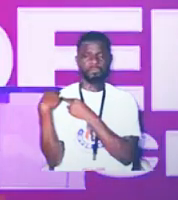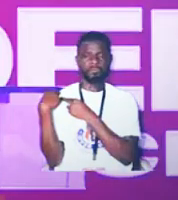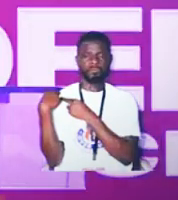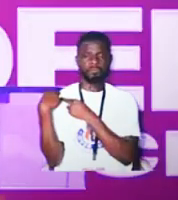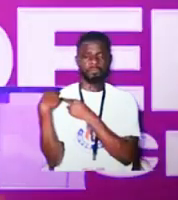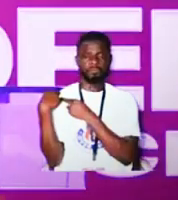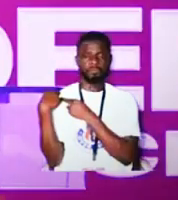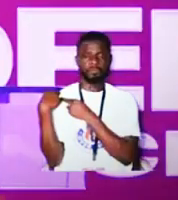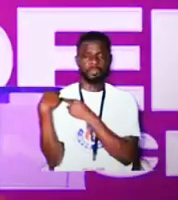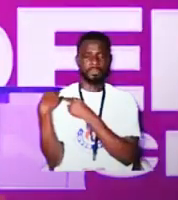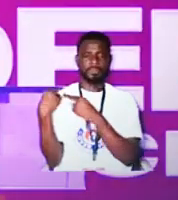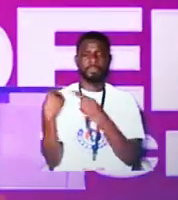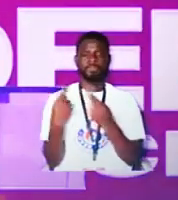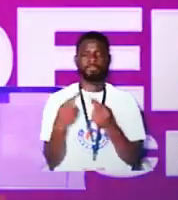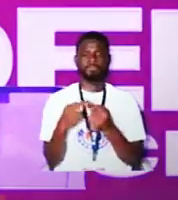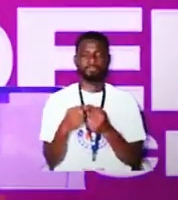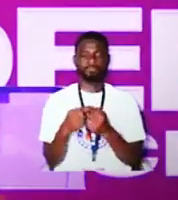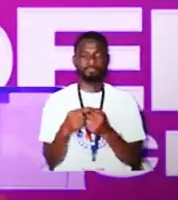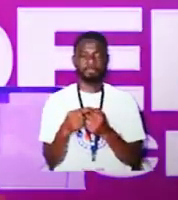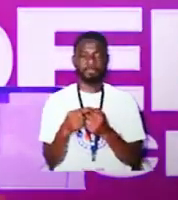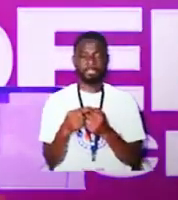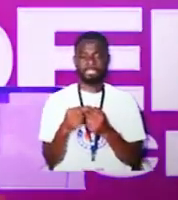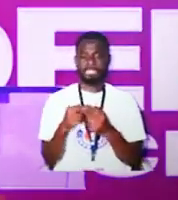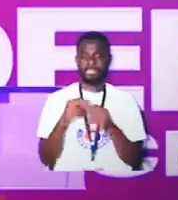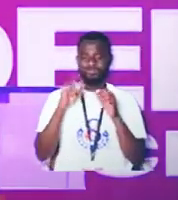the tradition that came out of the Catholic Church,